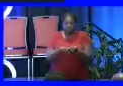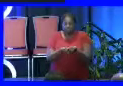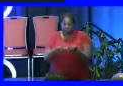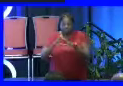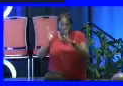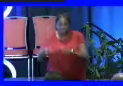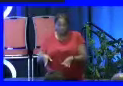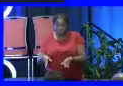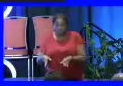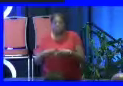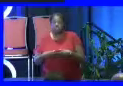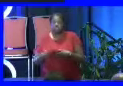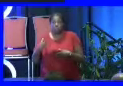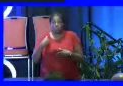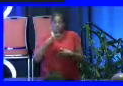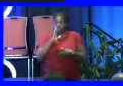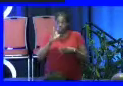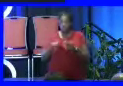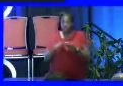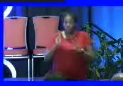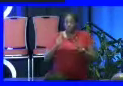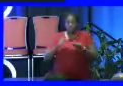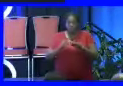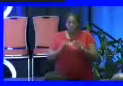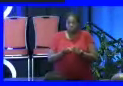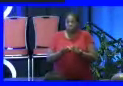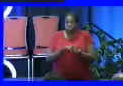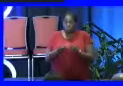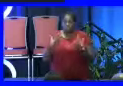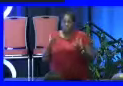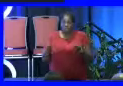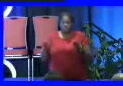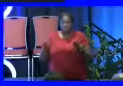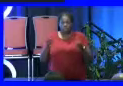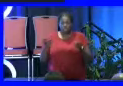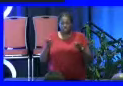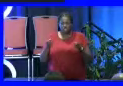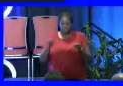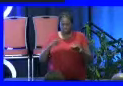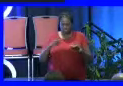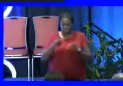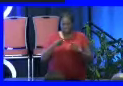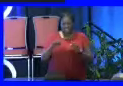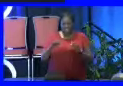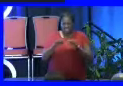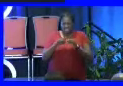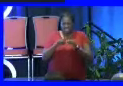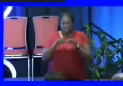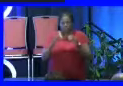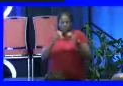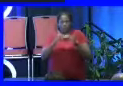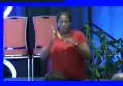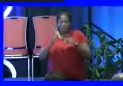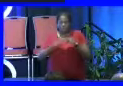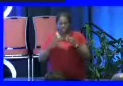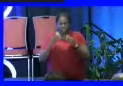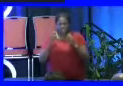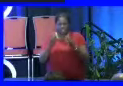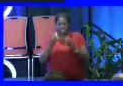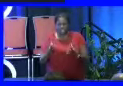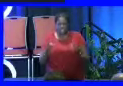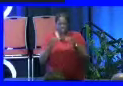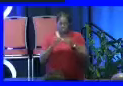So when I talk about population health management, it's more than just our own healthcare data. It's more than